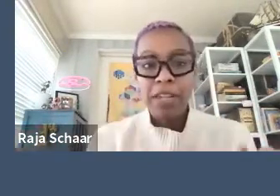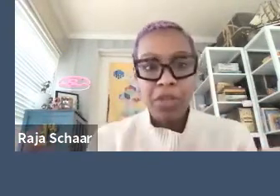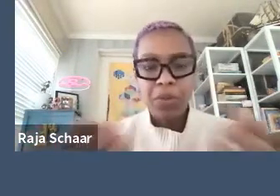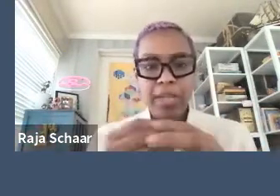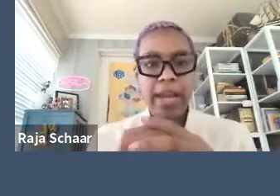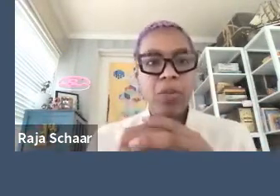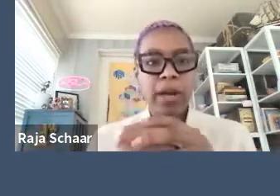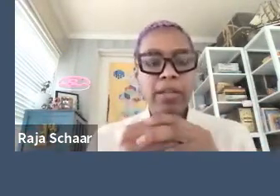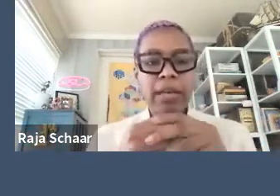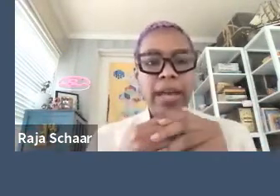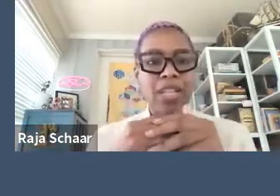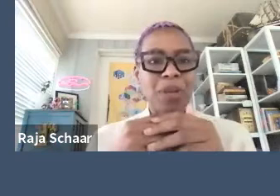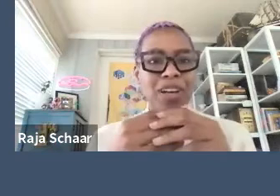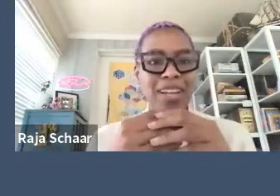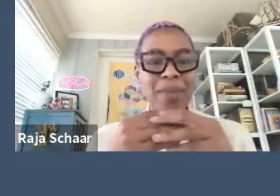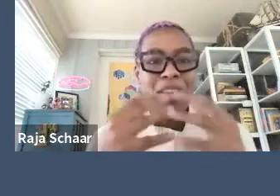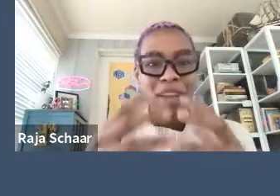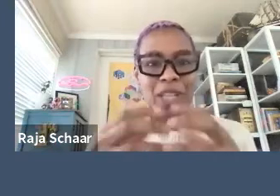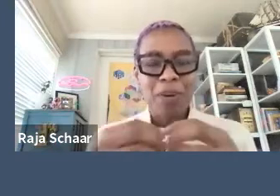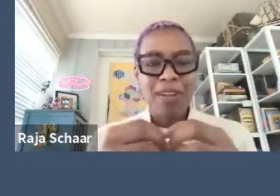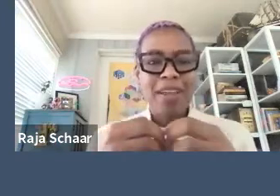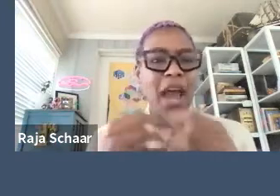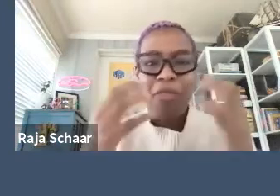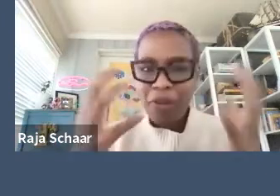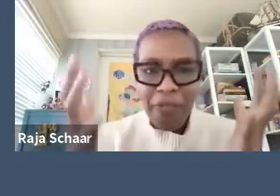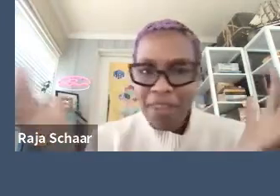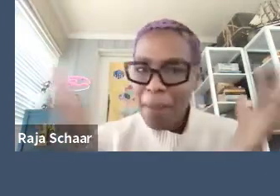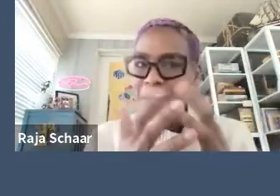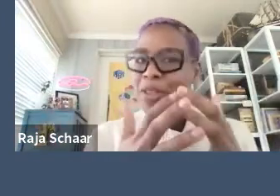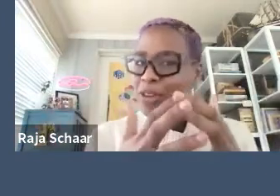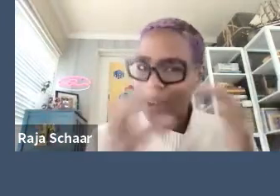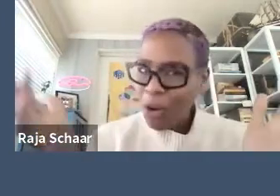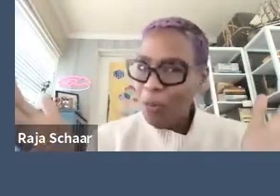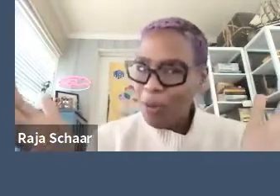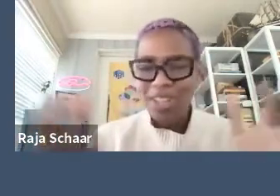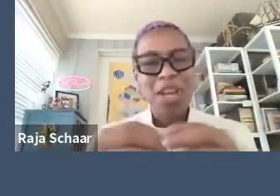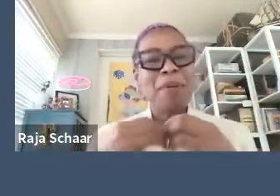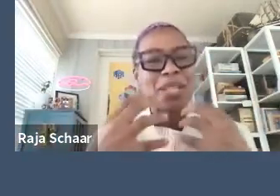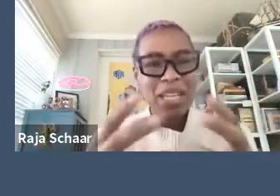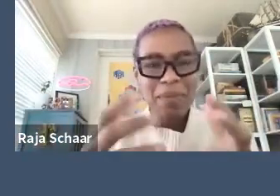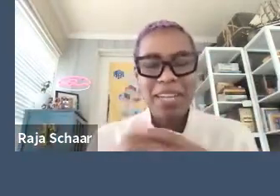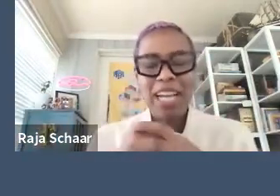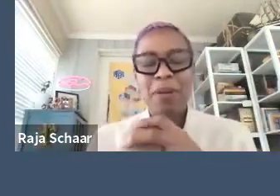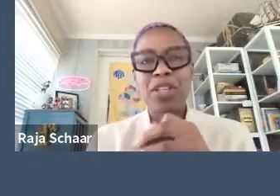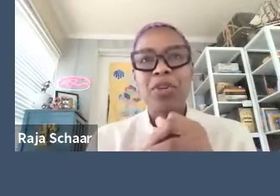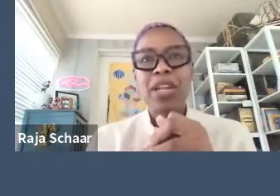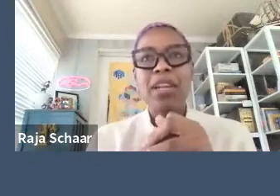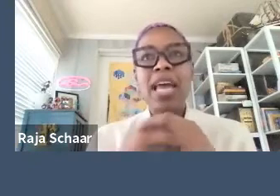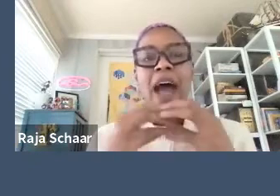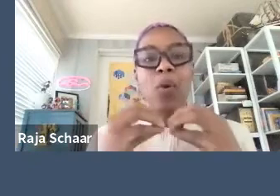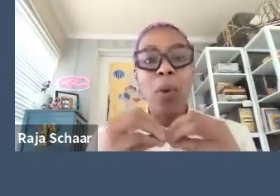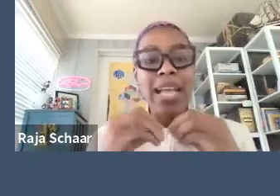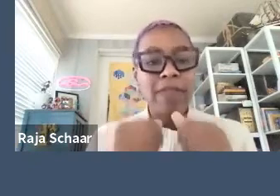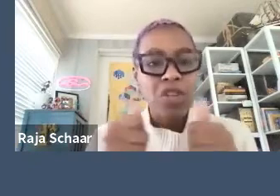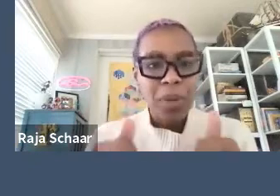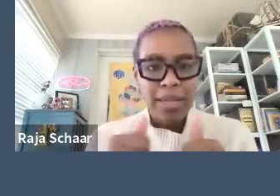of industrial design as well, as we look at some of the textbooks, and there's not a whole bunch, but we look at some of the textbooks that are written